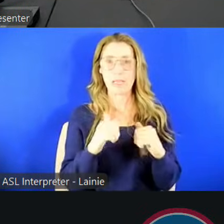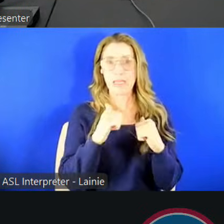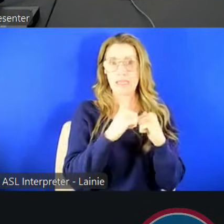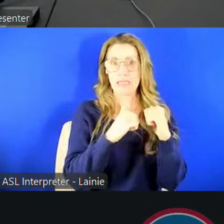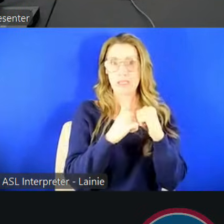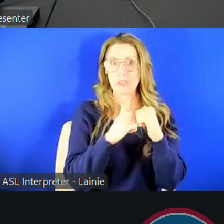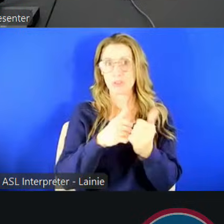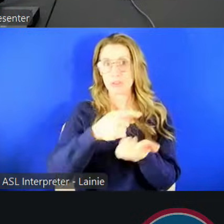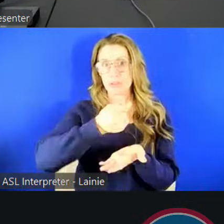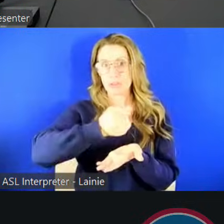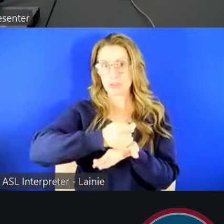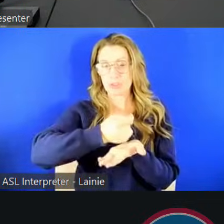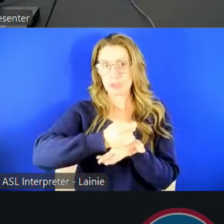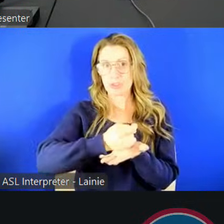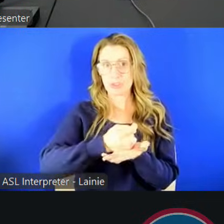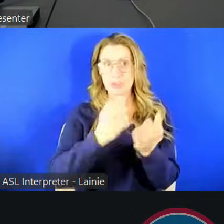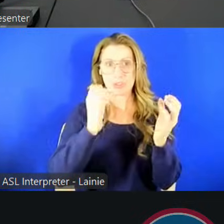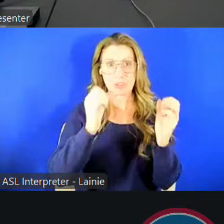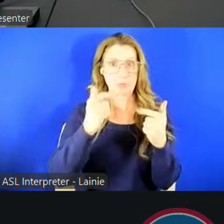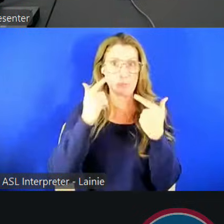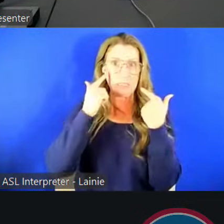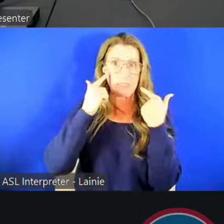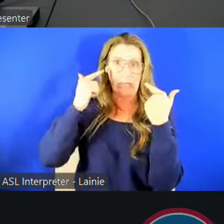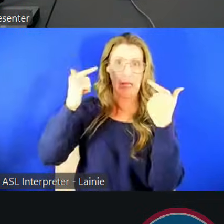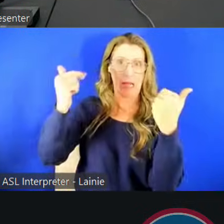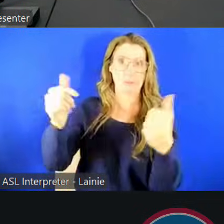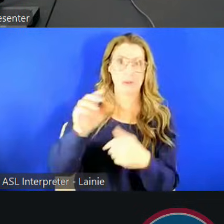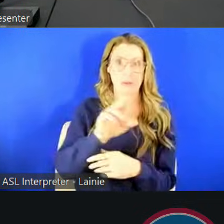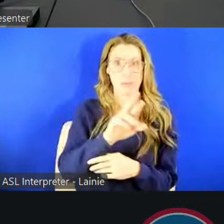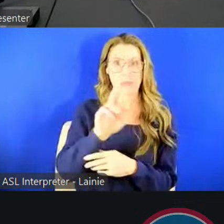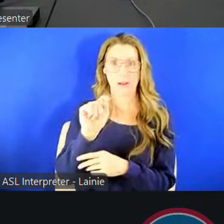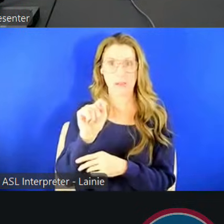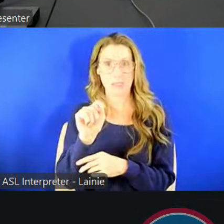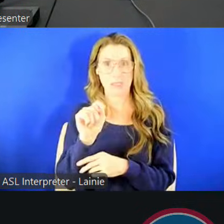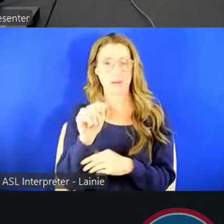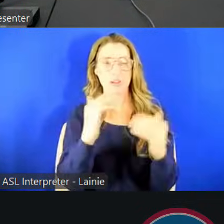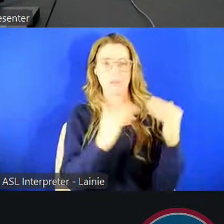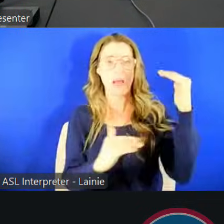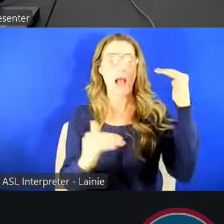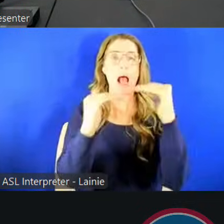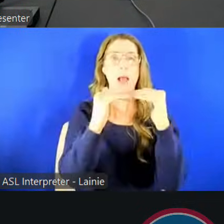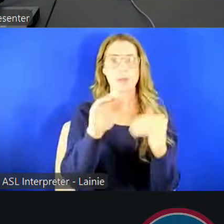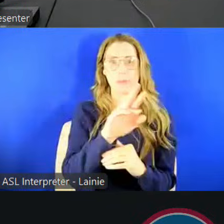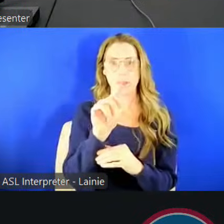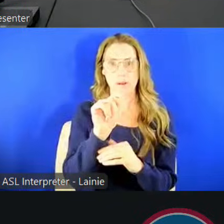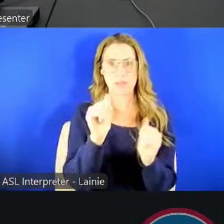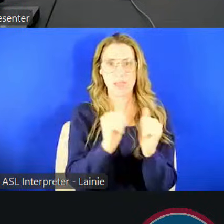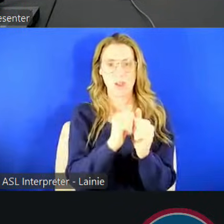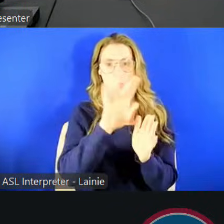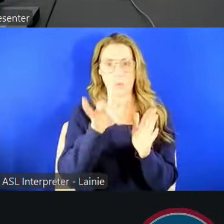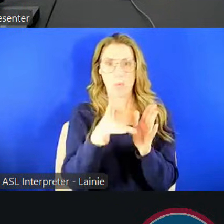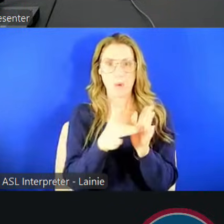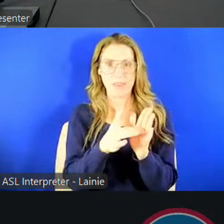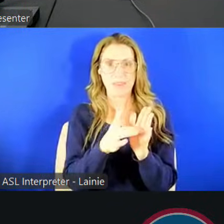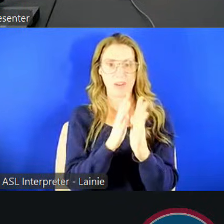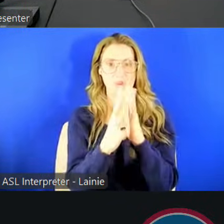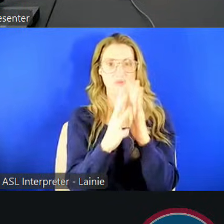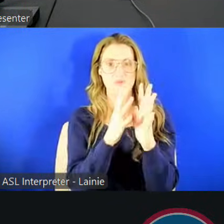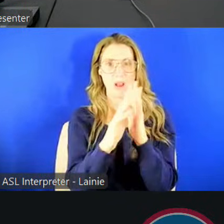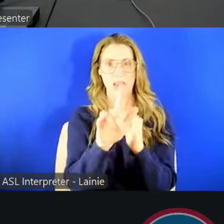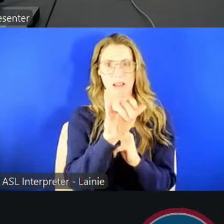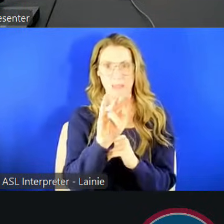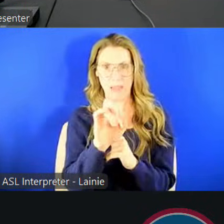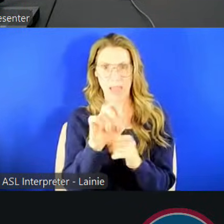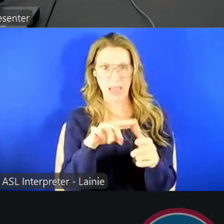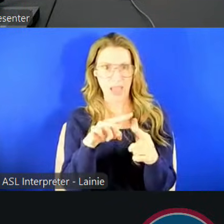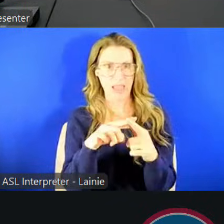up to BRT with, you know, center running lanes and full stations in the middle of the road. But then there's also some